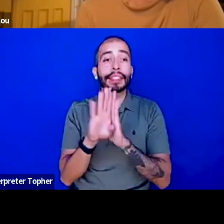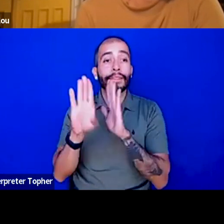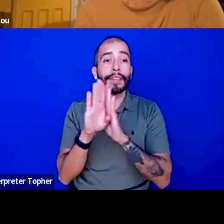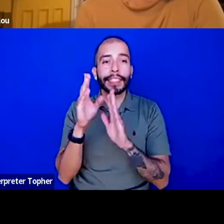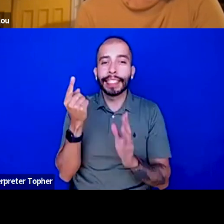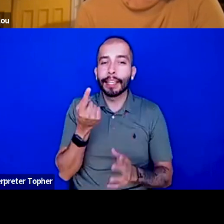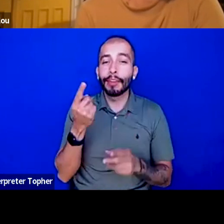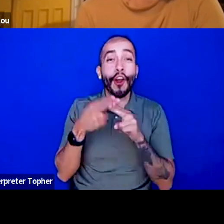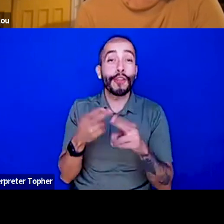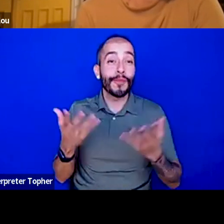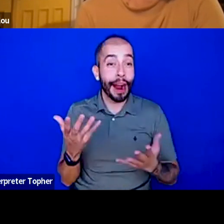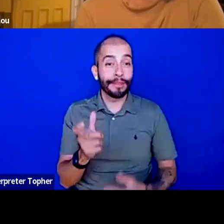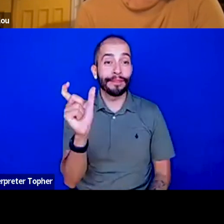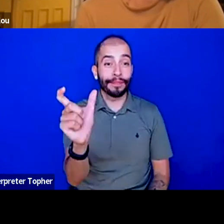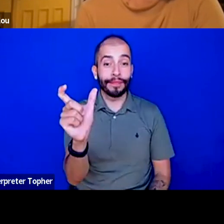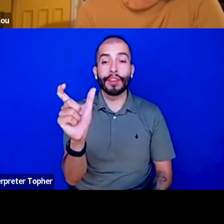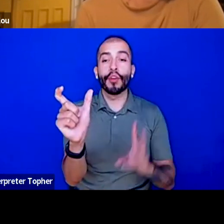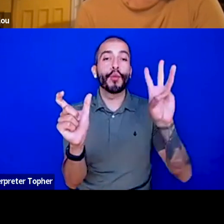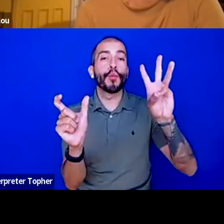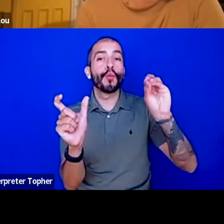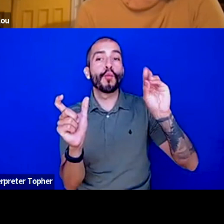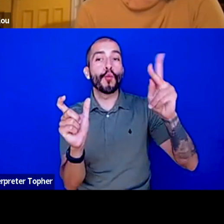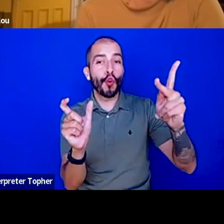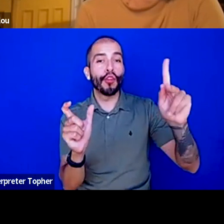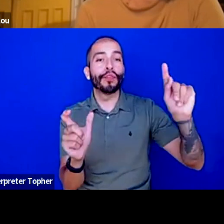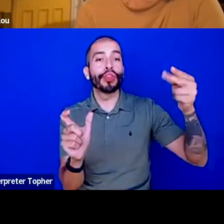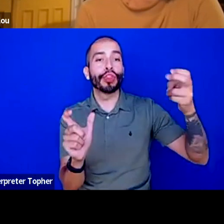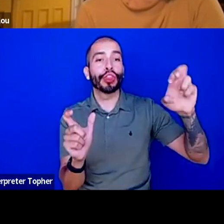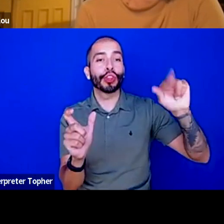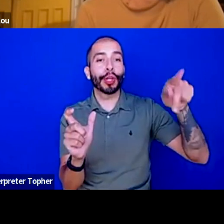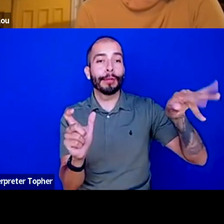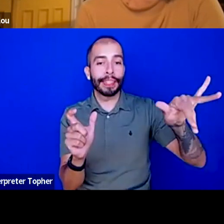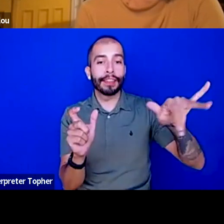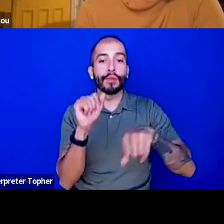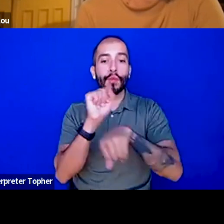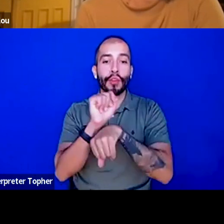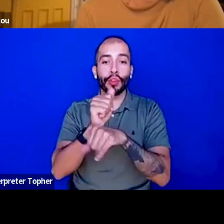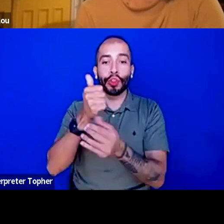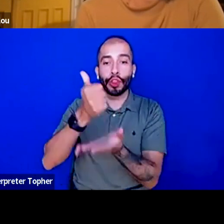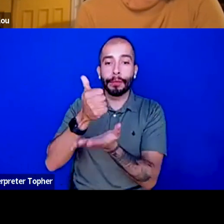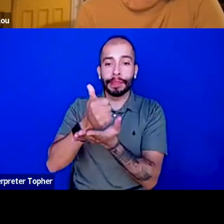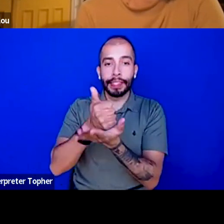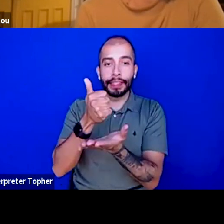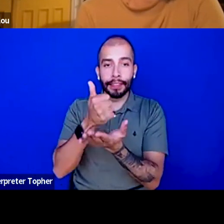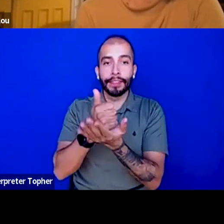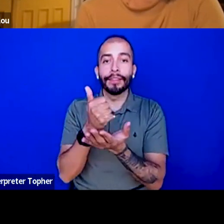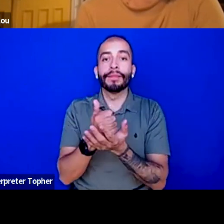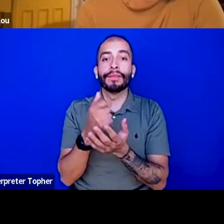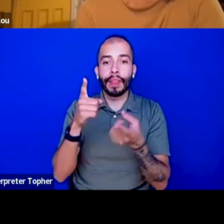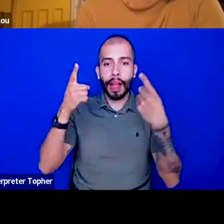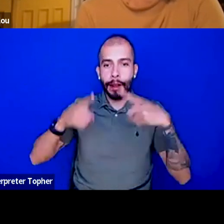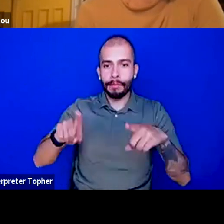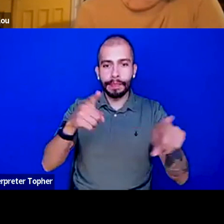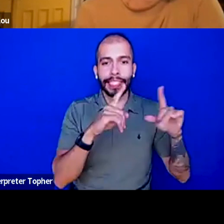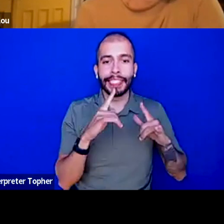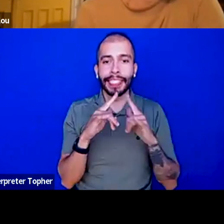and the development of work therapy happening at the same time that you also begin to see these